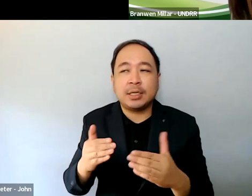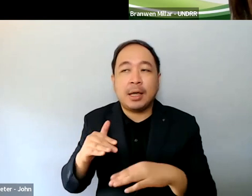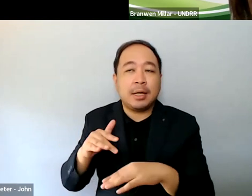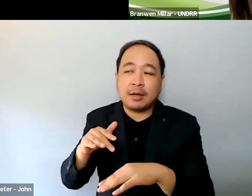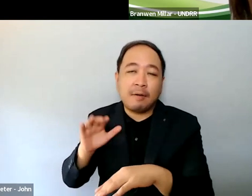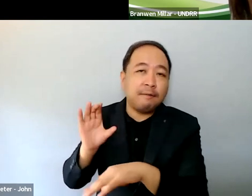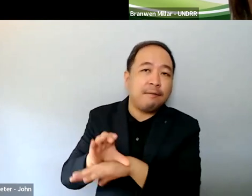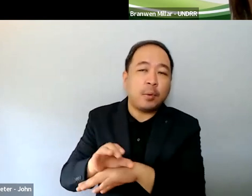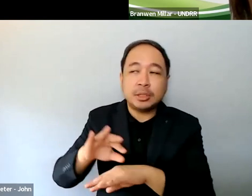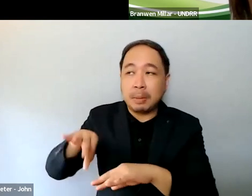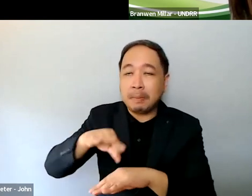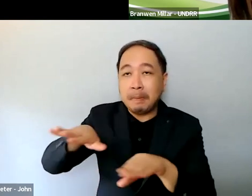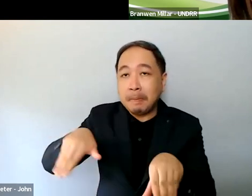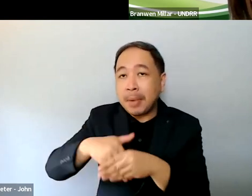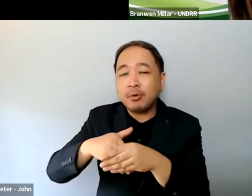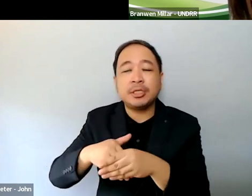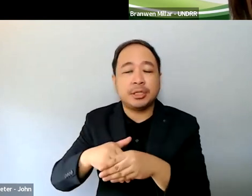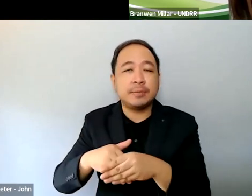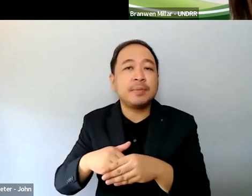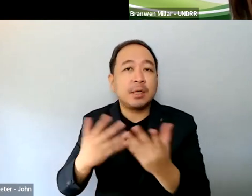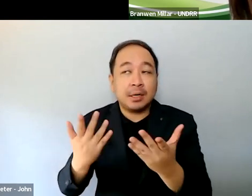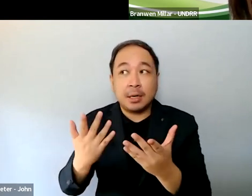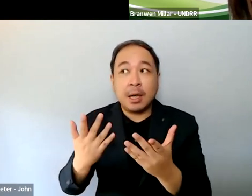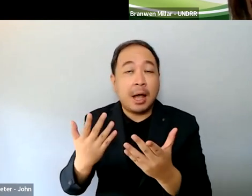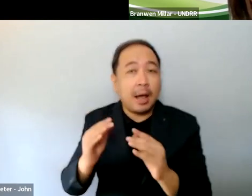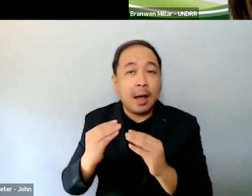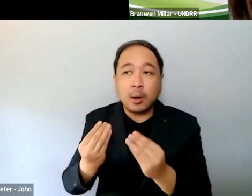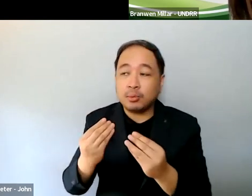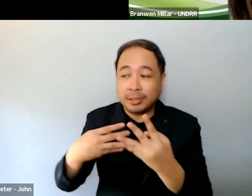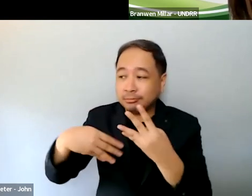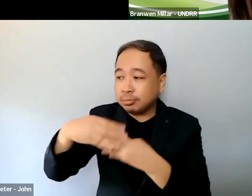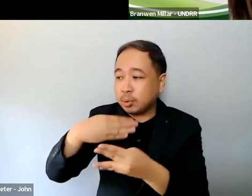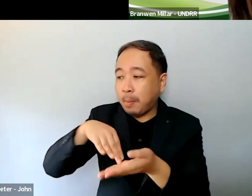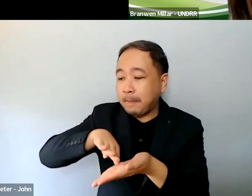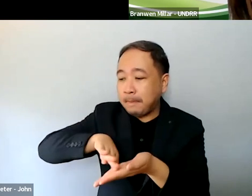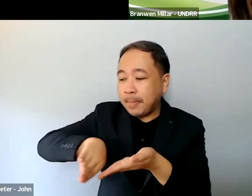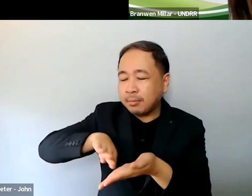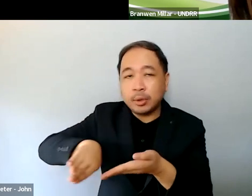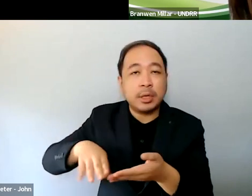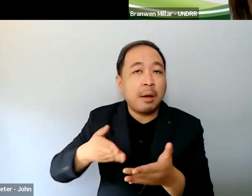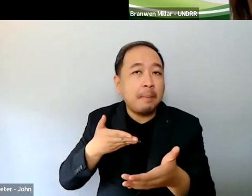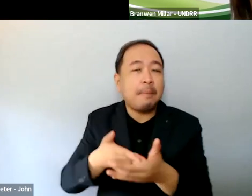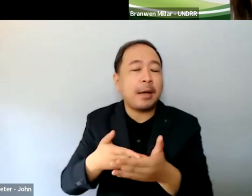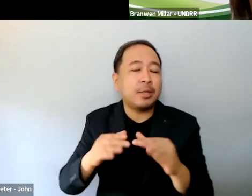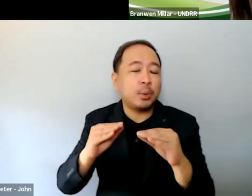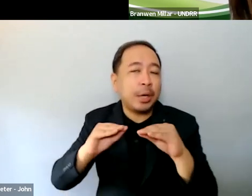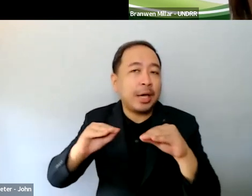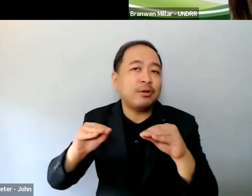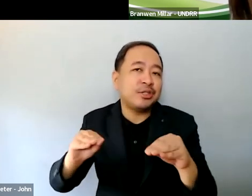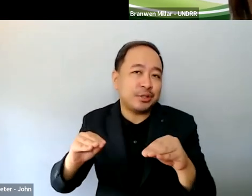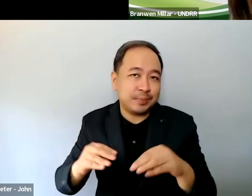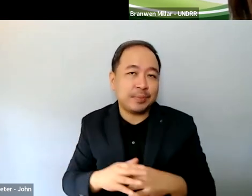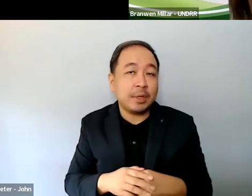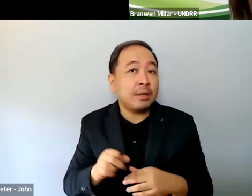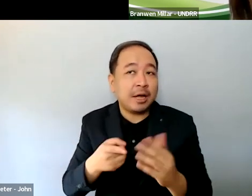marriages, gender-based violence, social and economic marginalization, barriers to access to education, and many more. These impacts are manifestation of